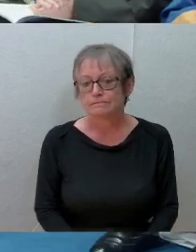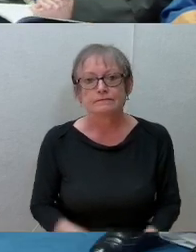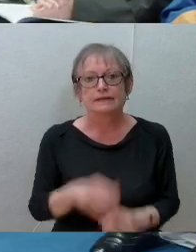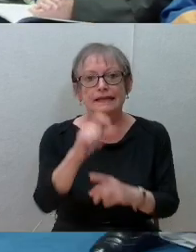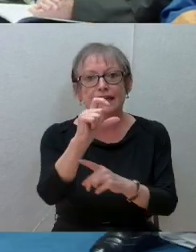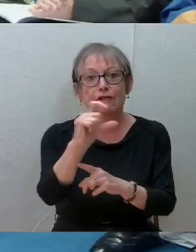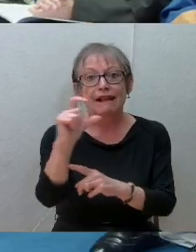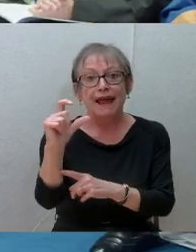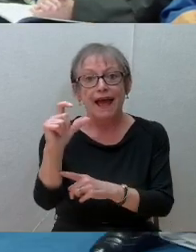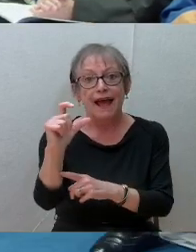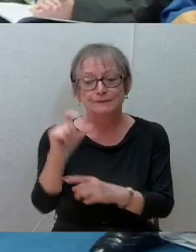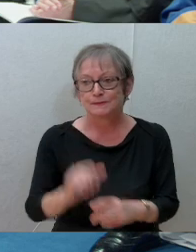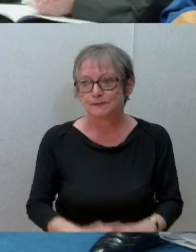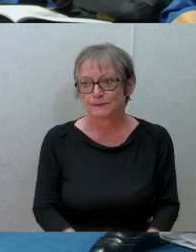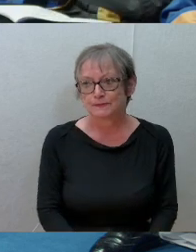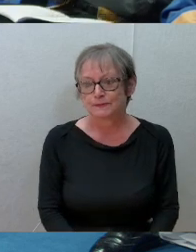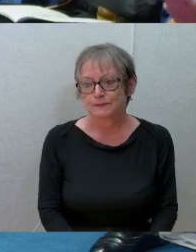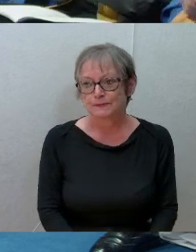Kieran Clare.